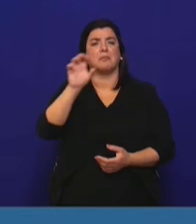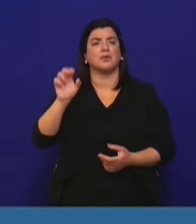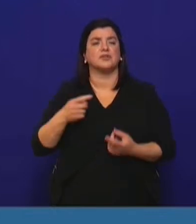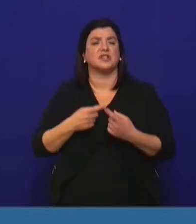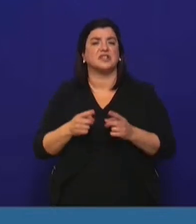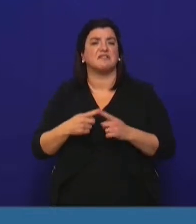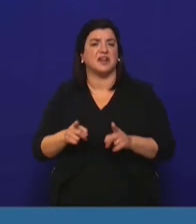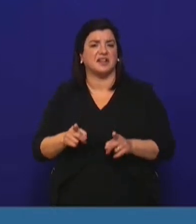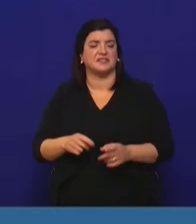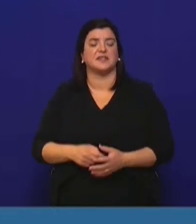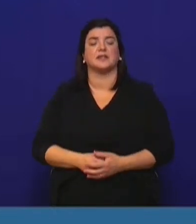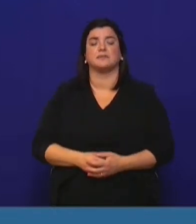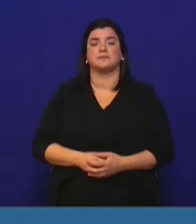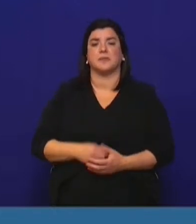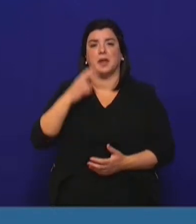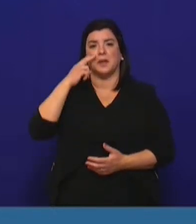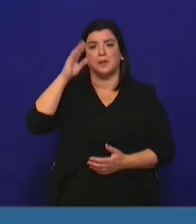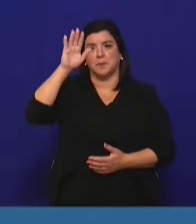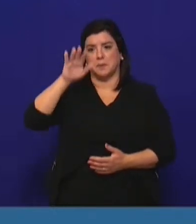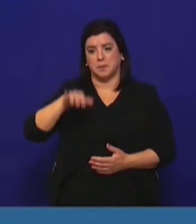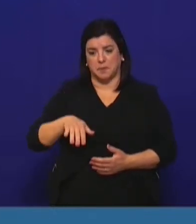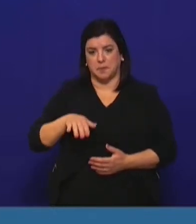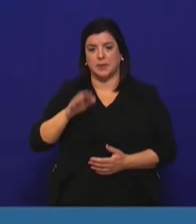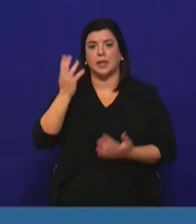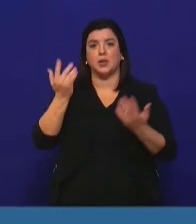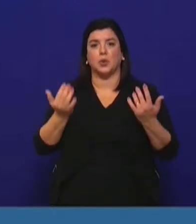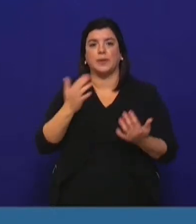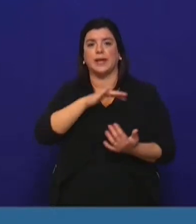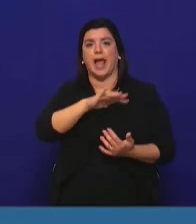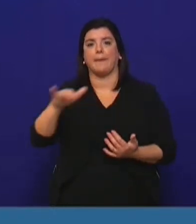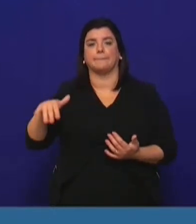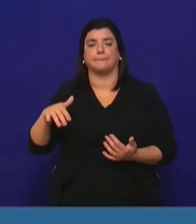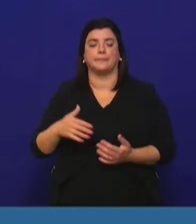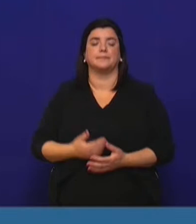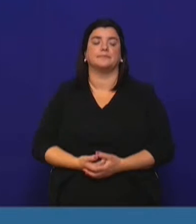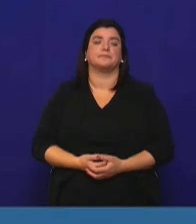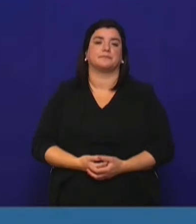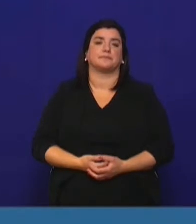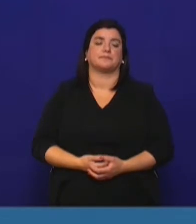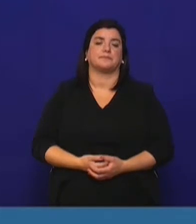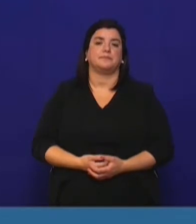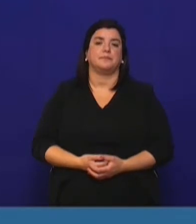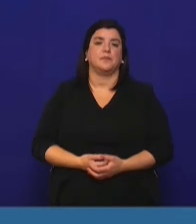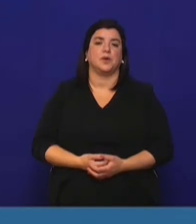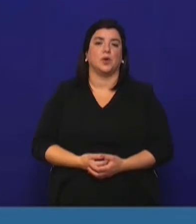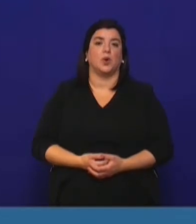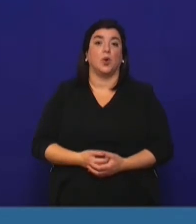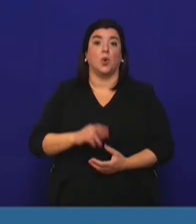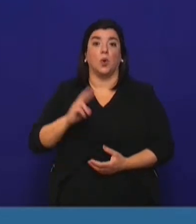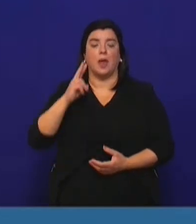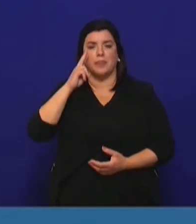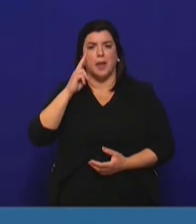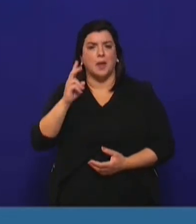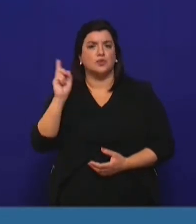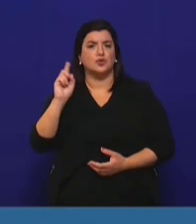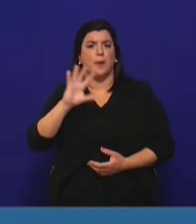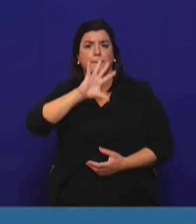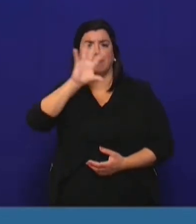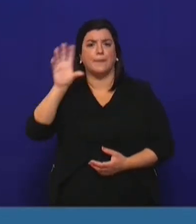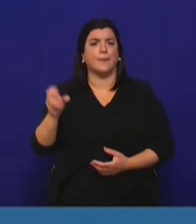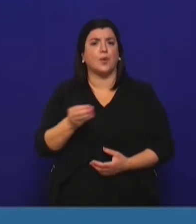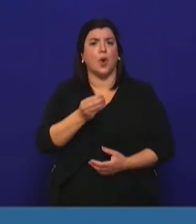u l-Isptar Ġenerali ta' Għawdex għandna 8 każijiet. U hekk kif naraw il-total ta' każijiet attivi